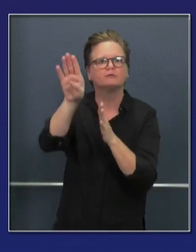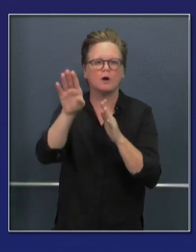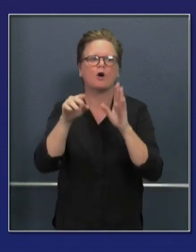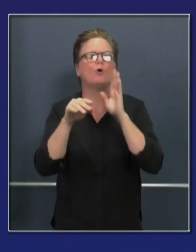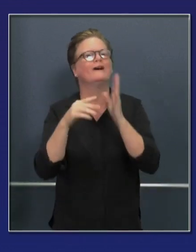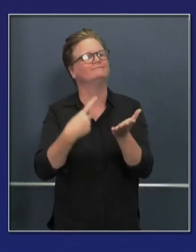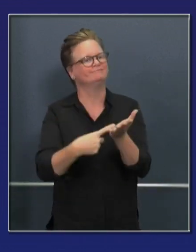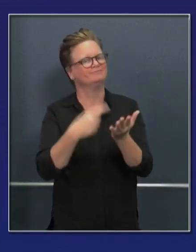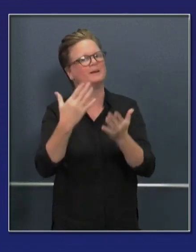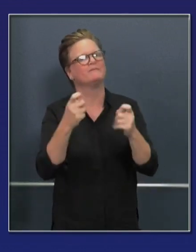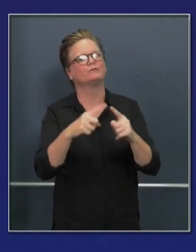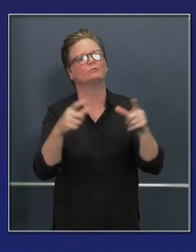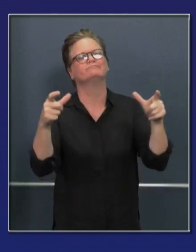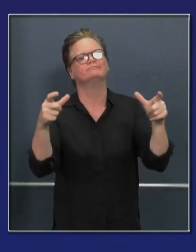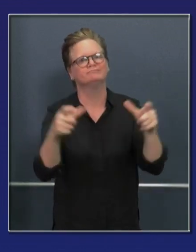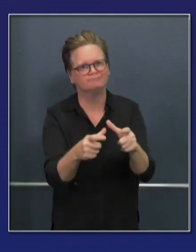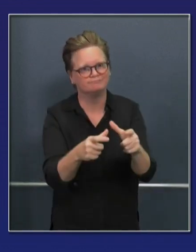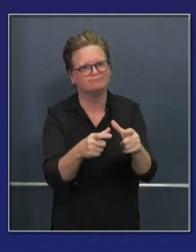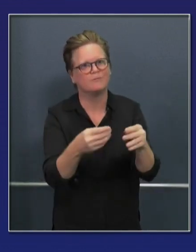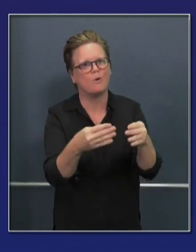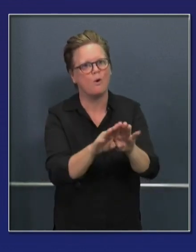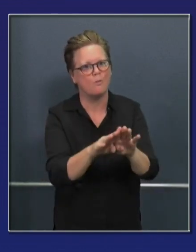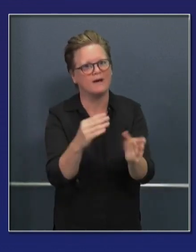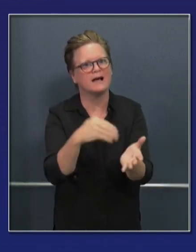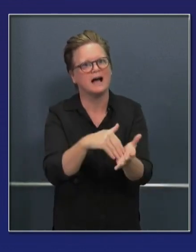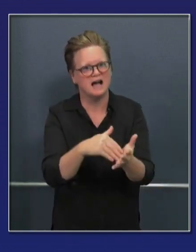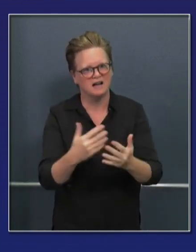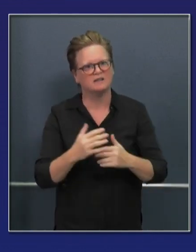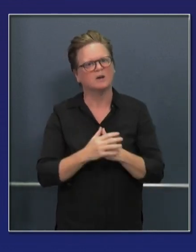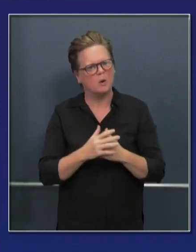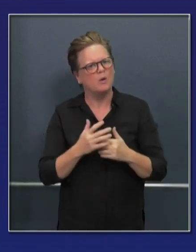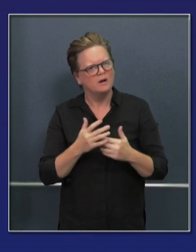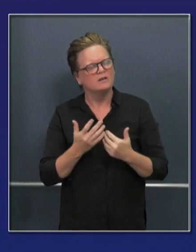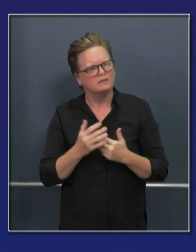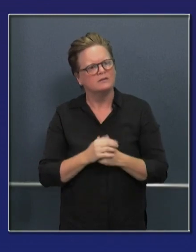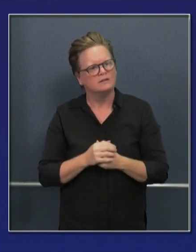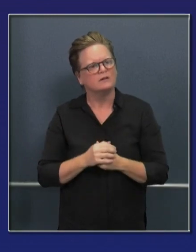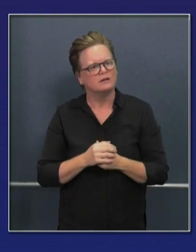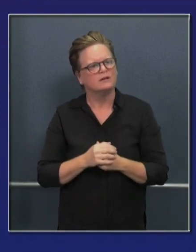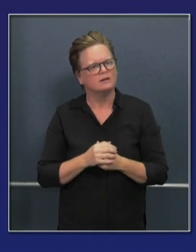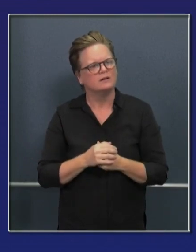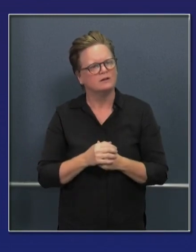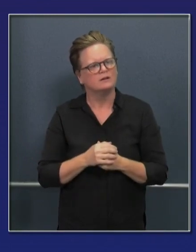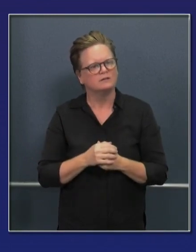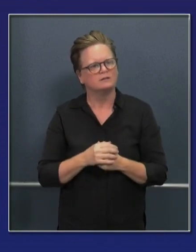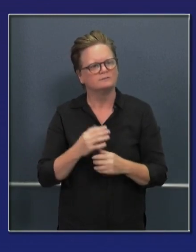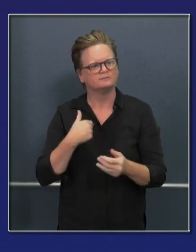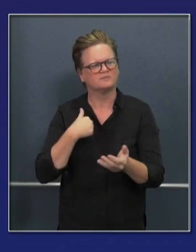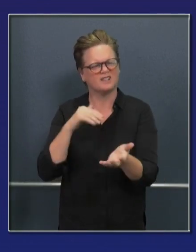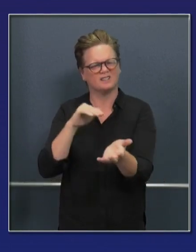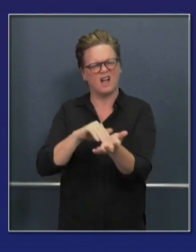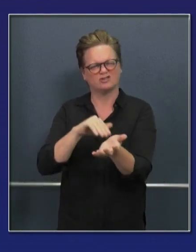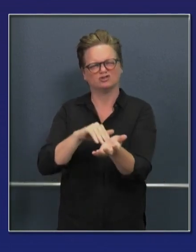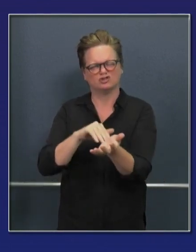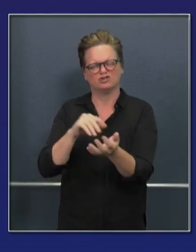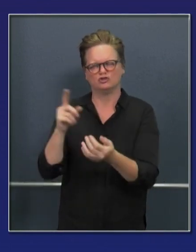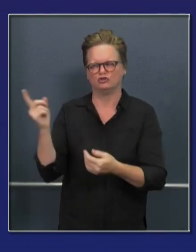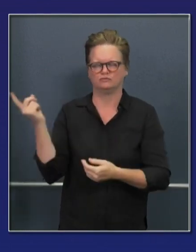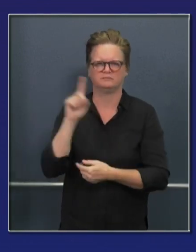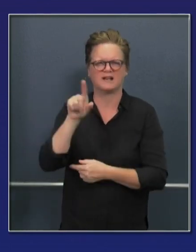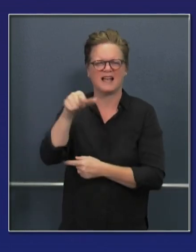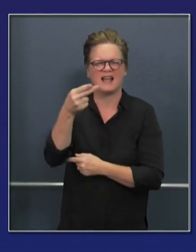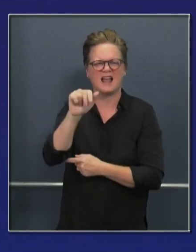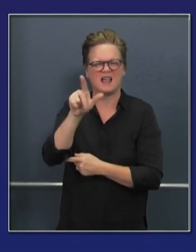rather as we continue to reopen this economy. So with that, Dr. Galley will go for the next few slides, and I'll come back and